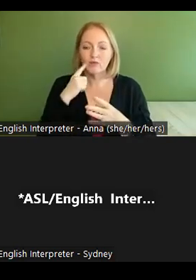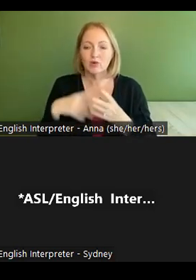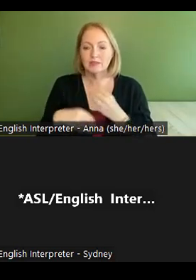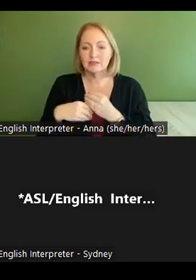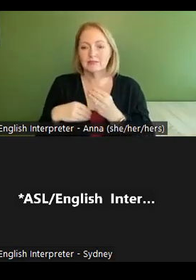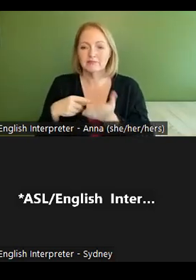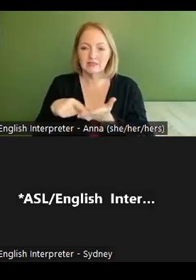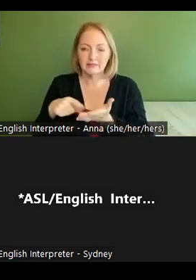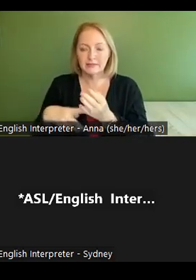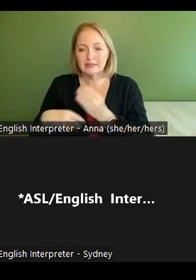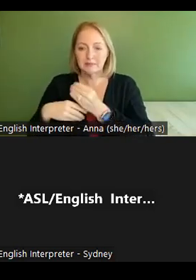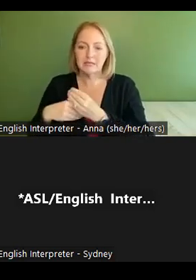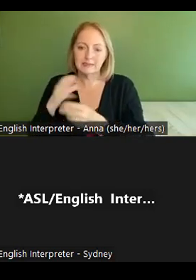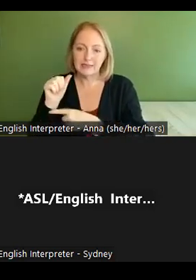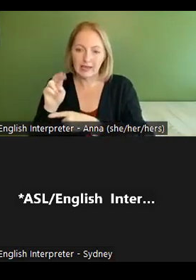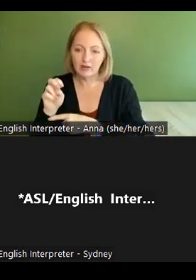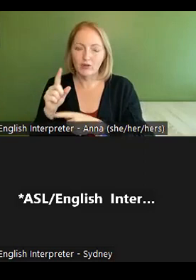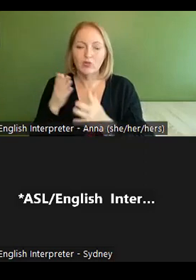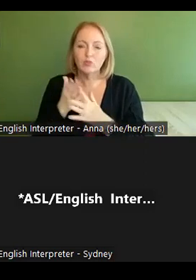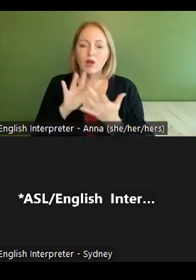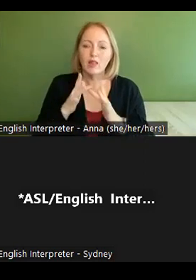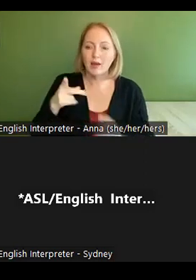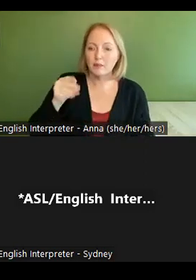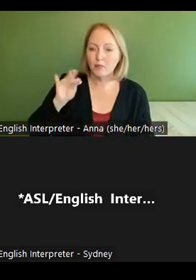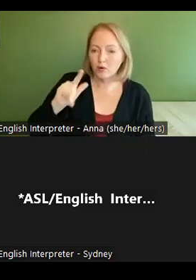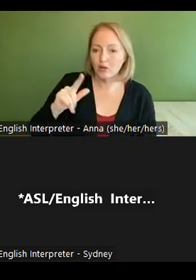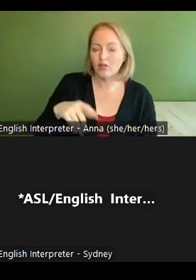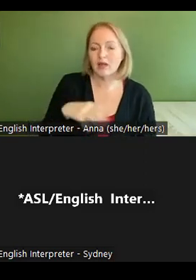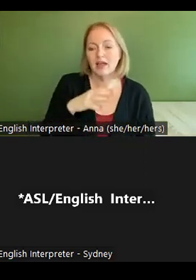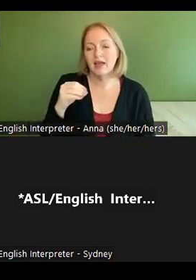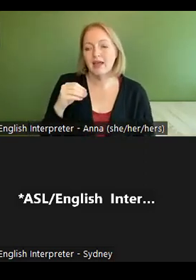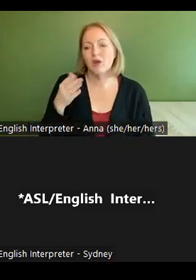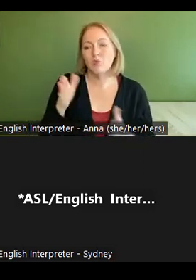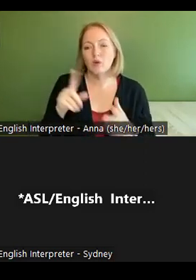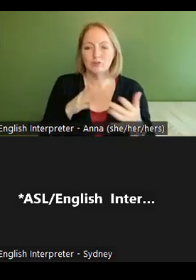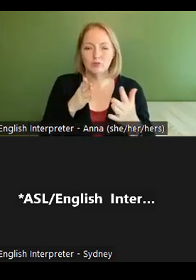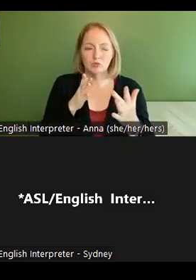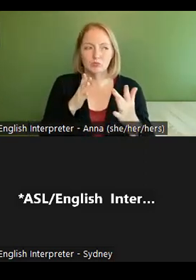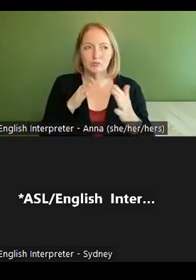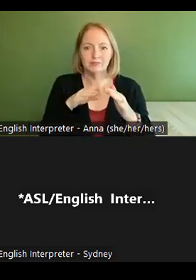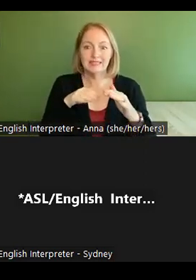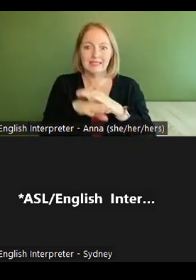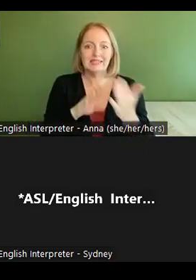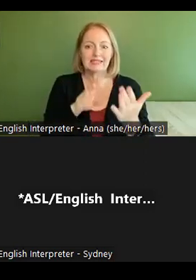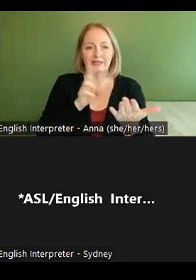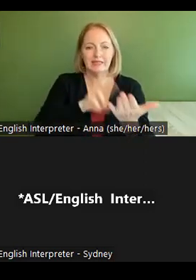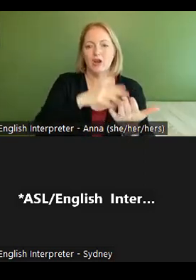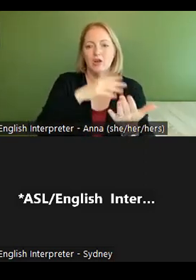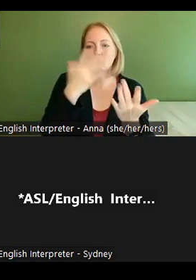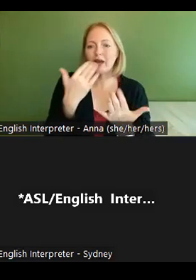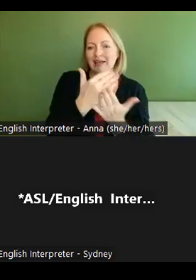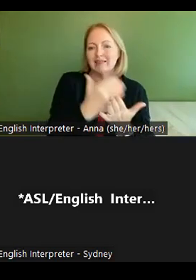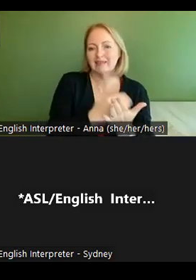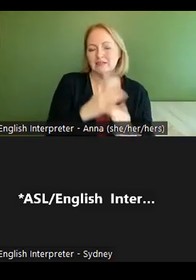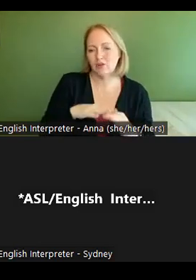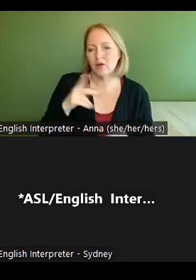care through the online portal, and then also a way to access waiting lists through that portal.